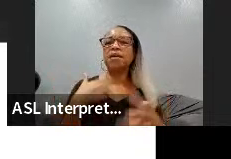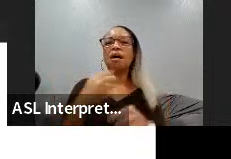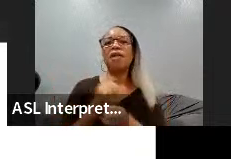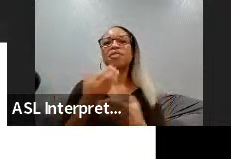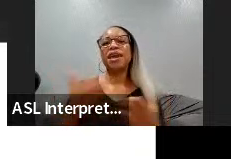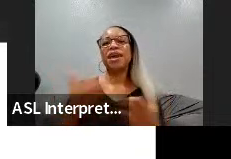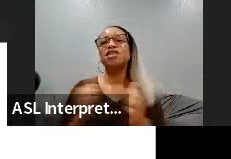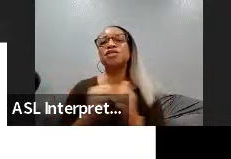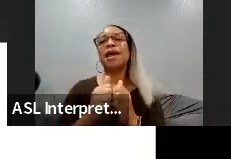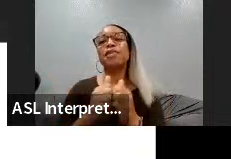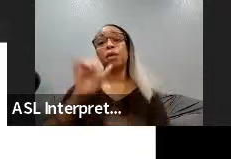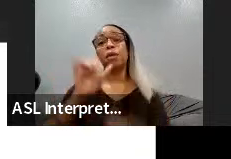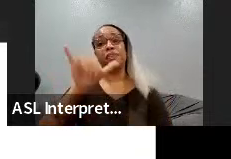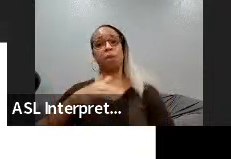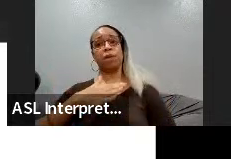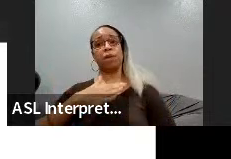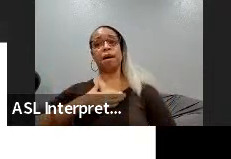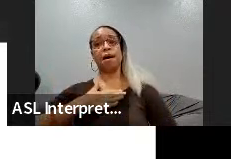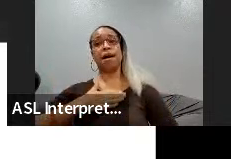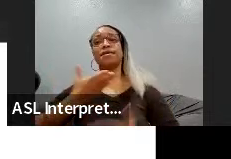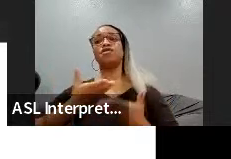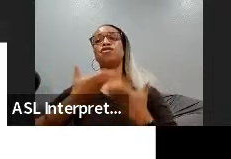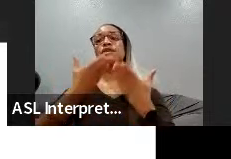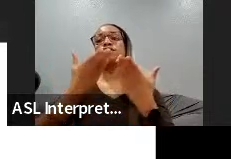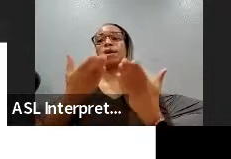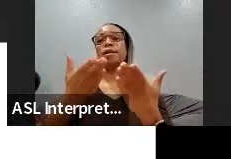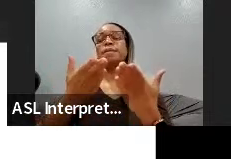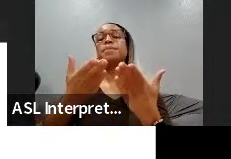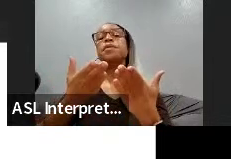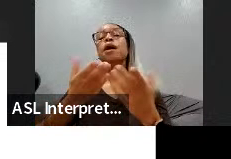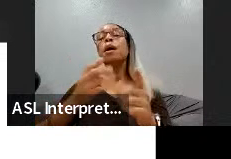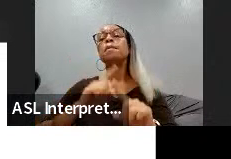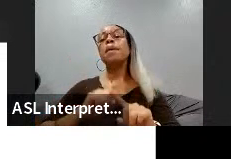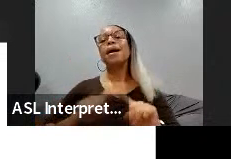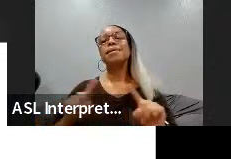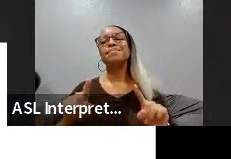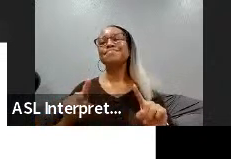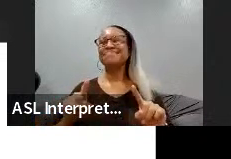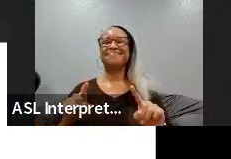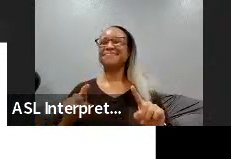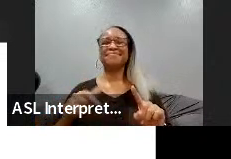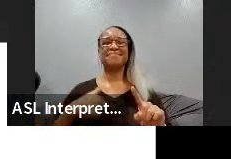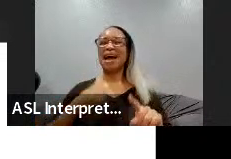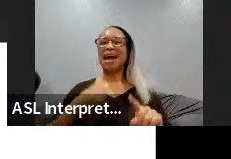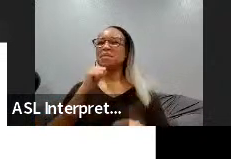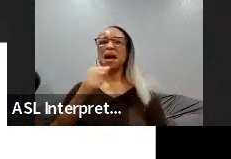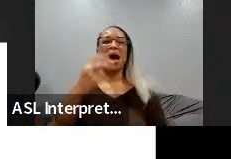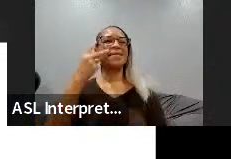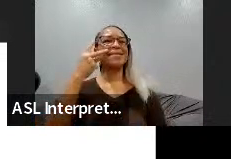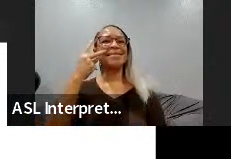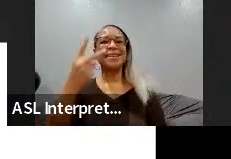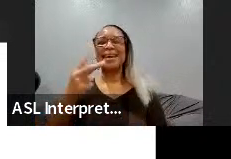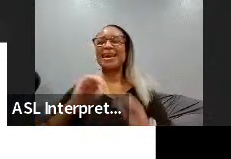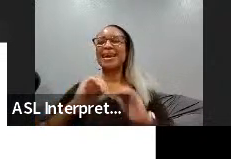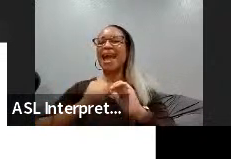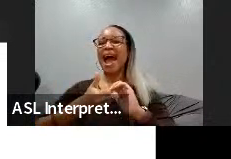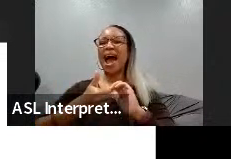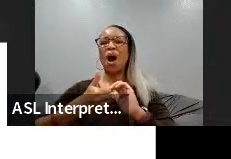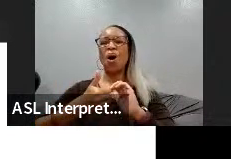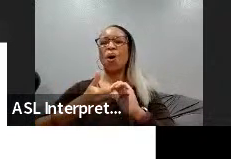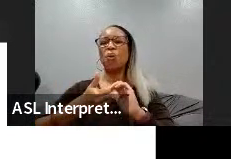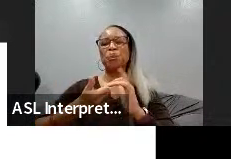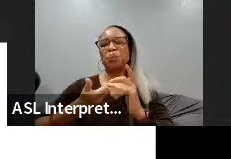my suggestion to help that go. But I'm not seeing how the community is feeling about